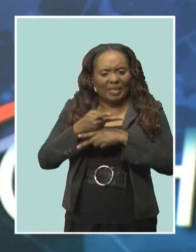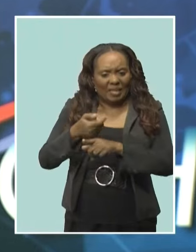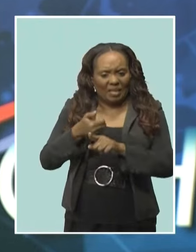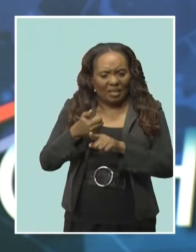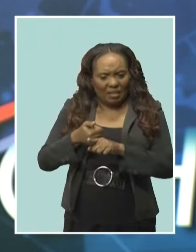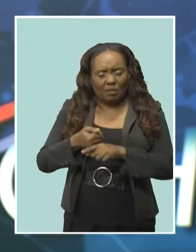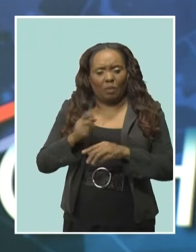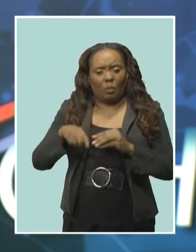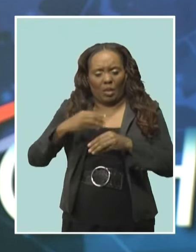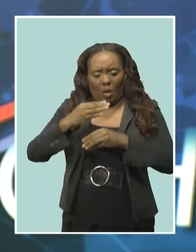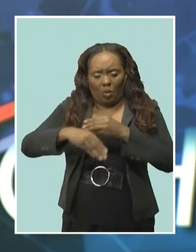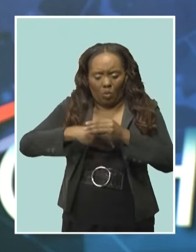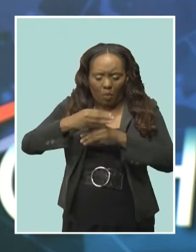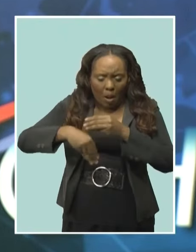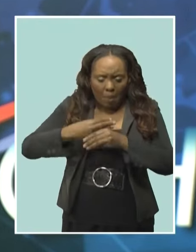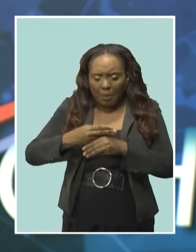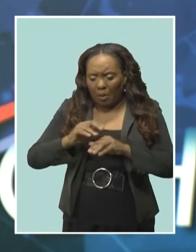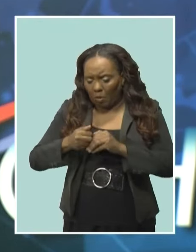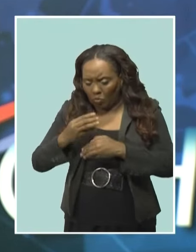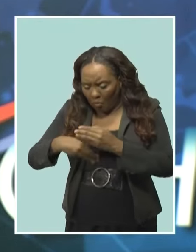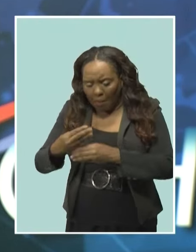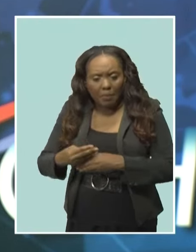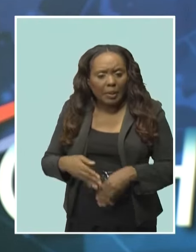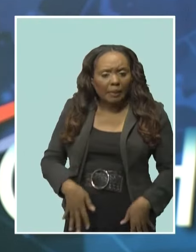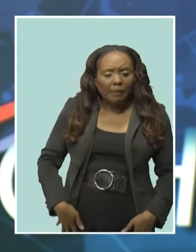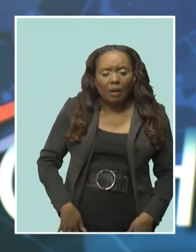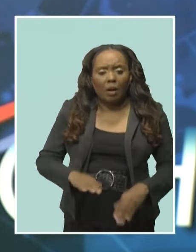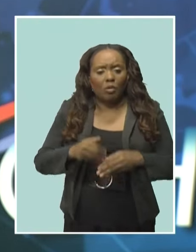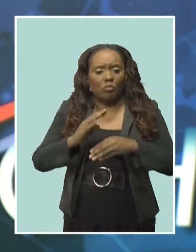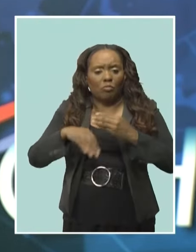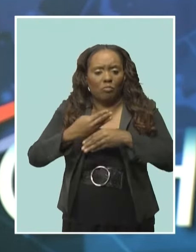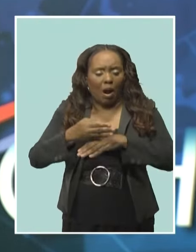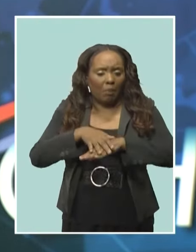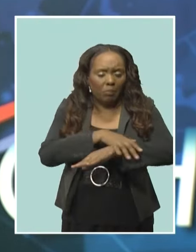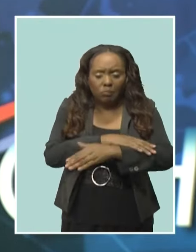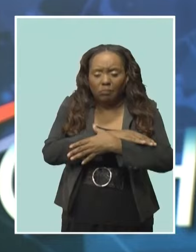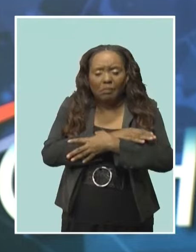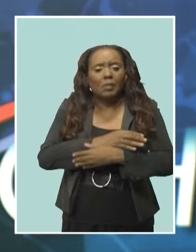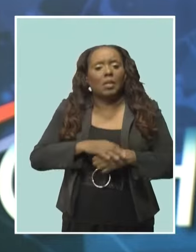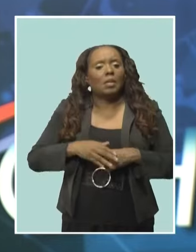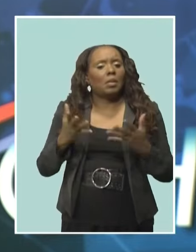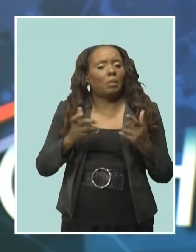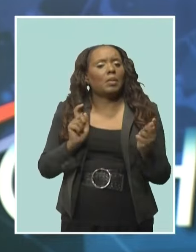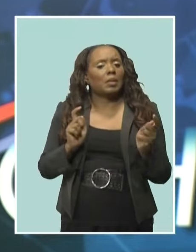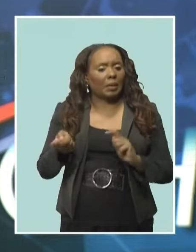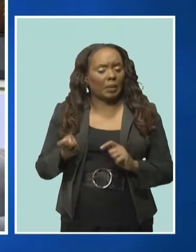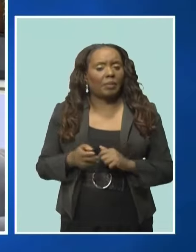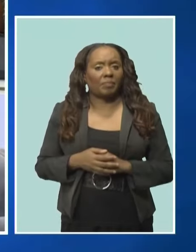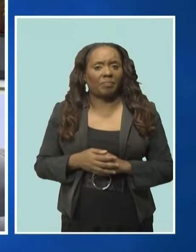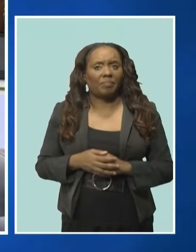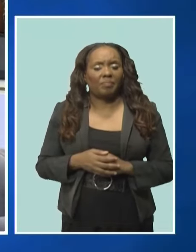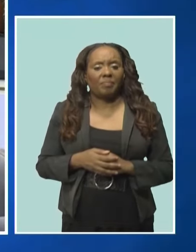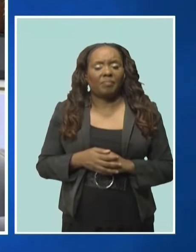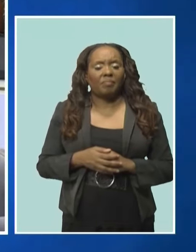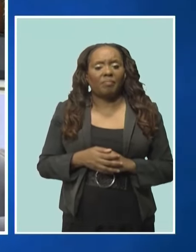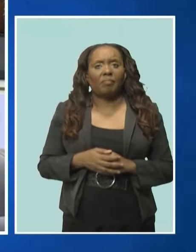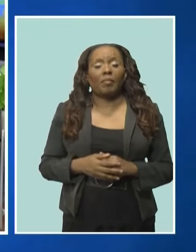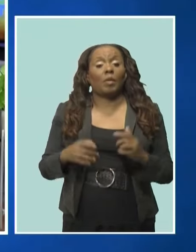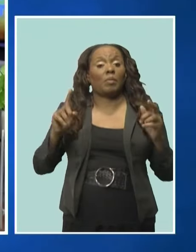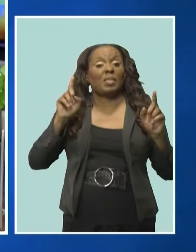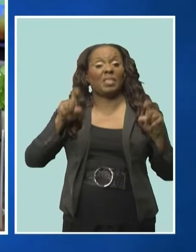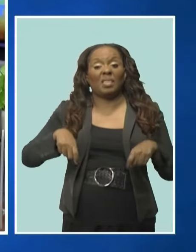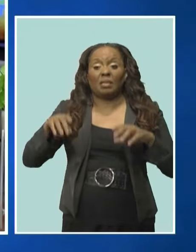launch of the Caribbean Wounds Network on Saturday, Dr. McConney says the group is hoping to change that. We need to bring the